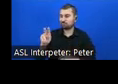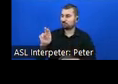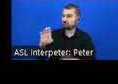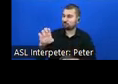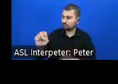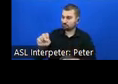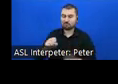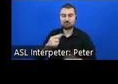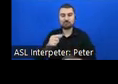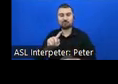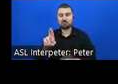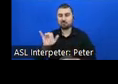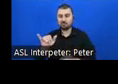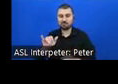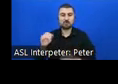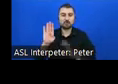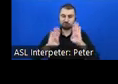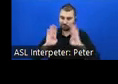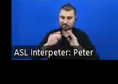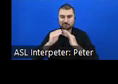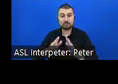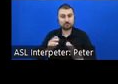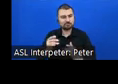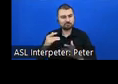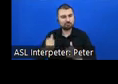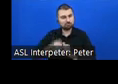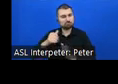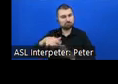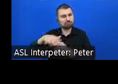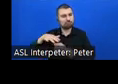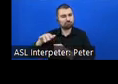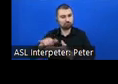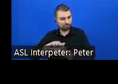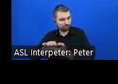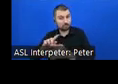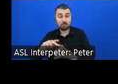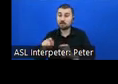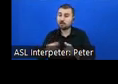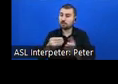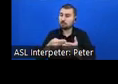auction houses, mostly in New York. However, he did purchase